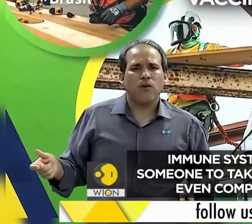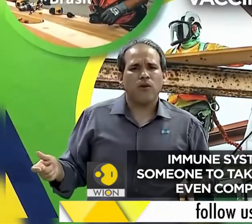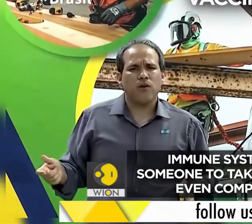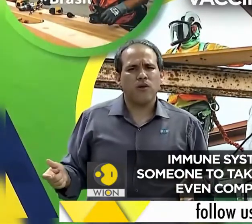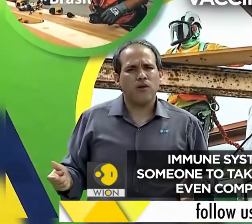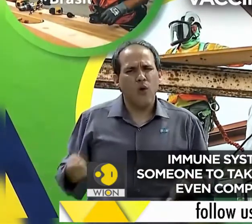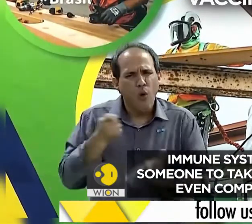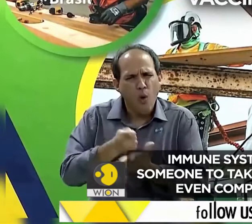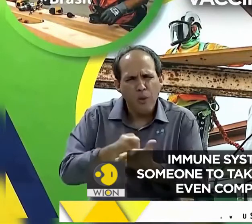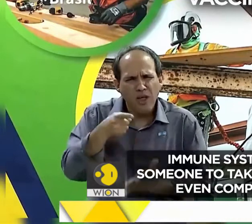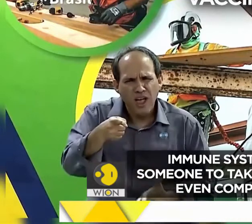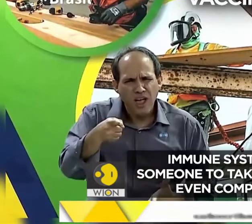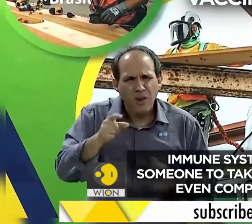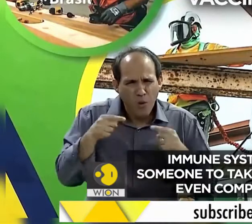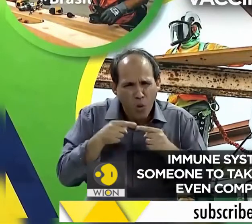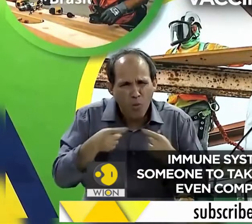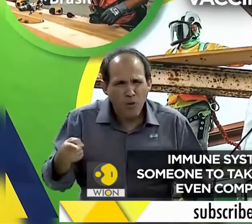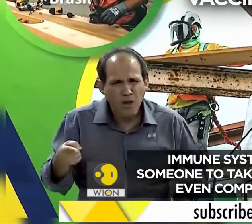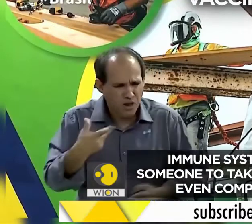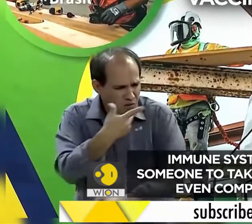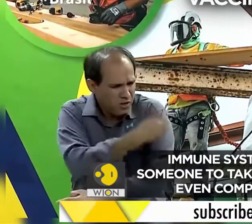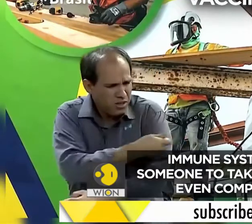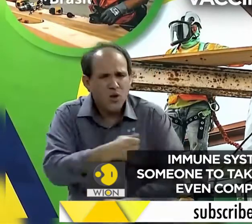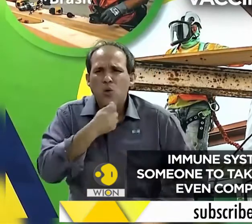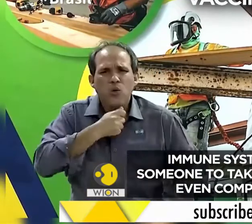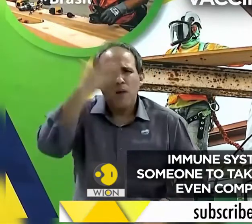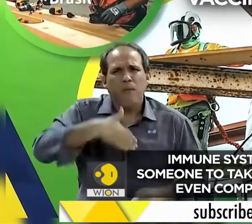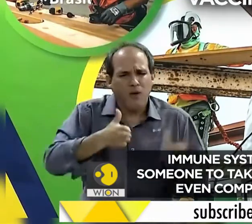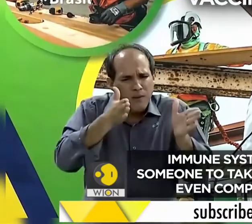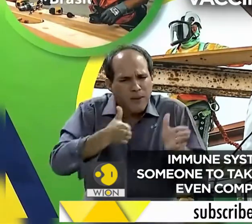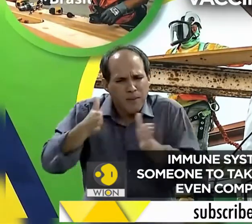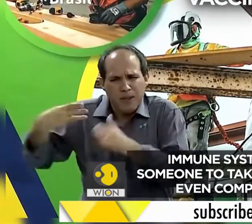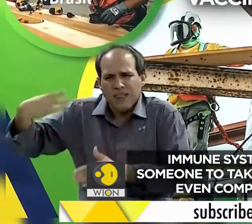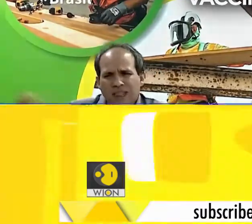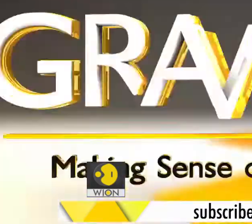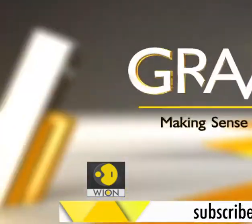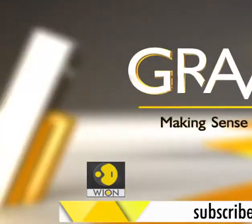someone to take a vaccine that hasn't even completed the third phase?